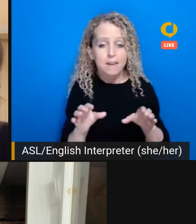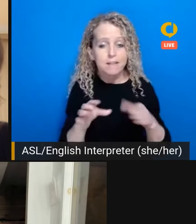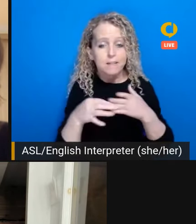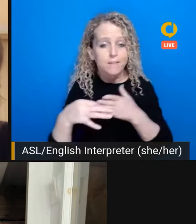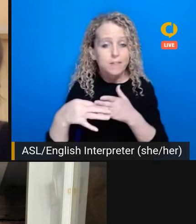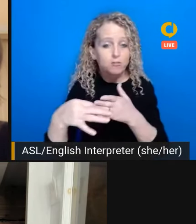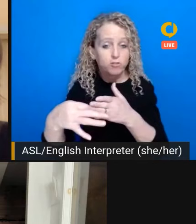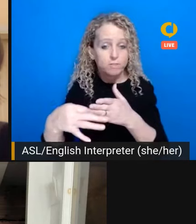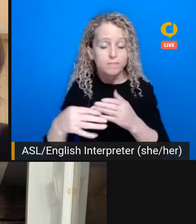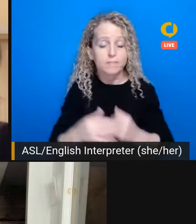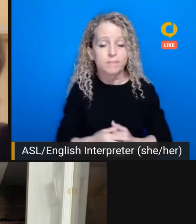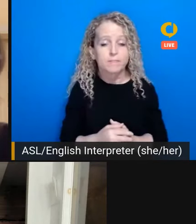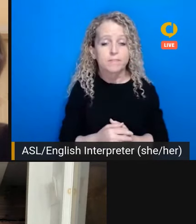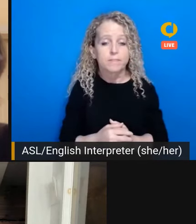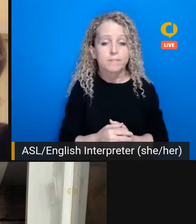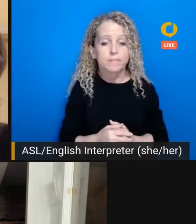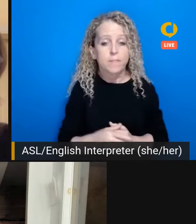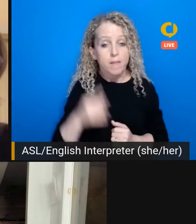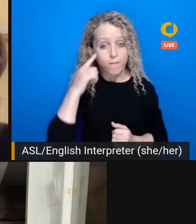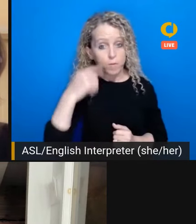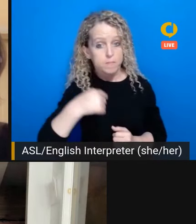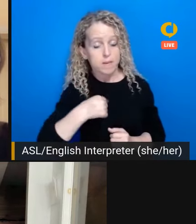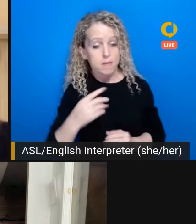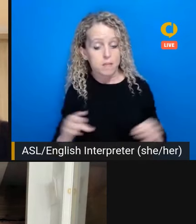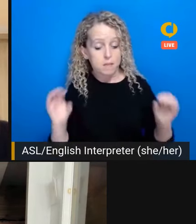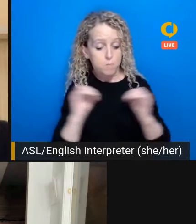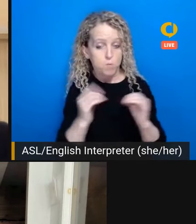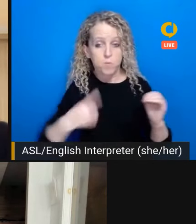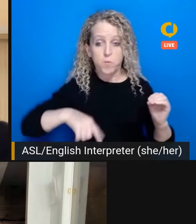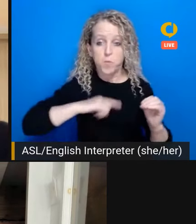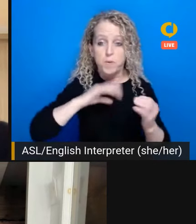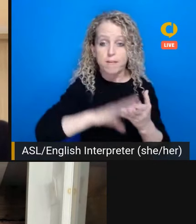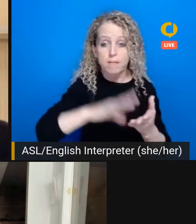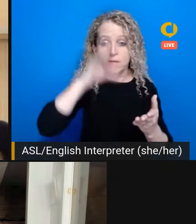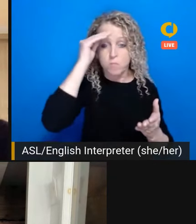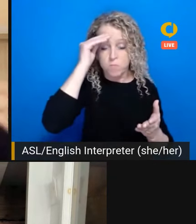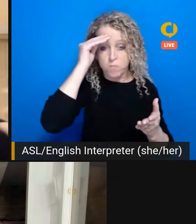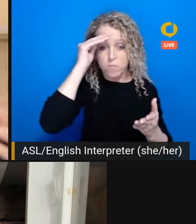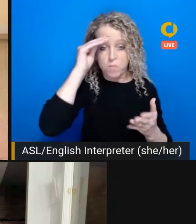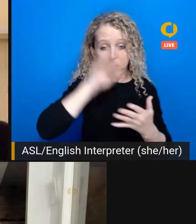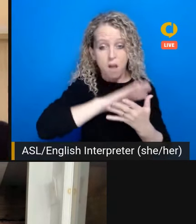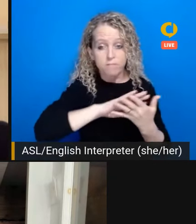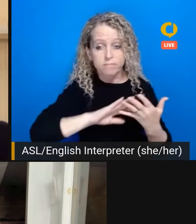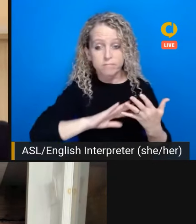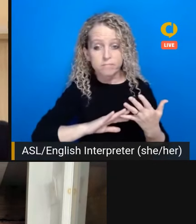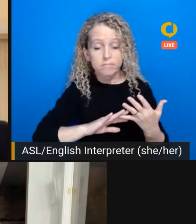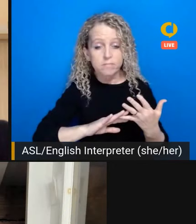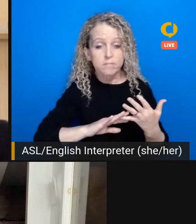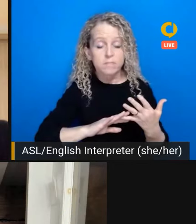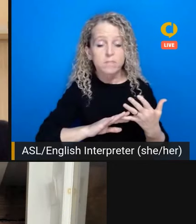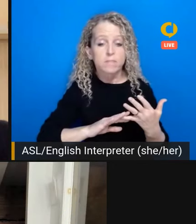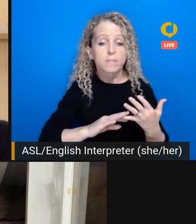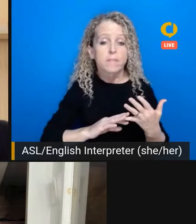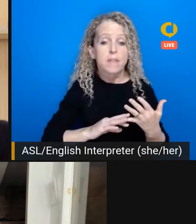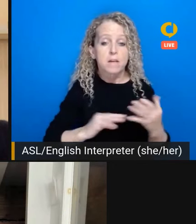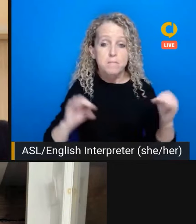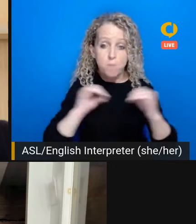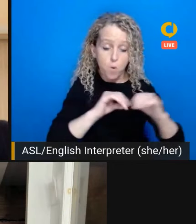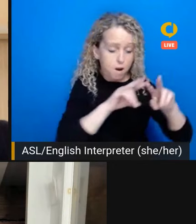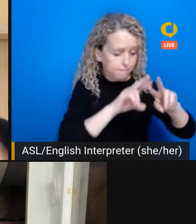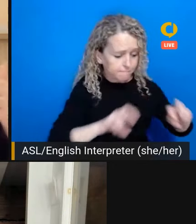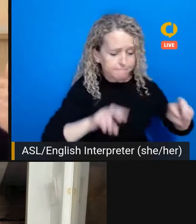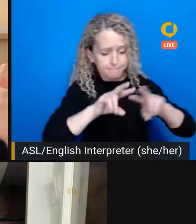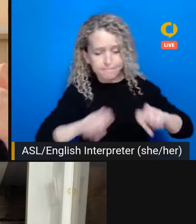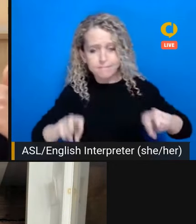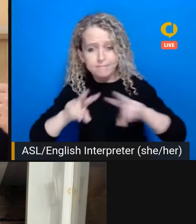to me, the more we learn about them, probably the ins and outs, probably we will be able